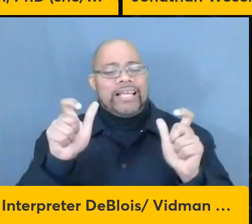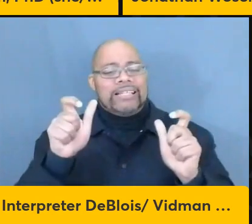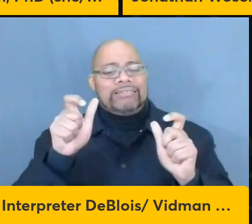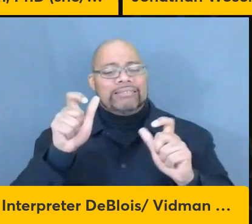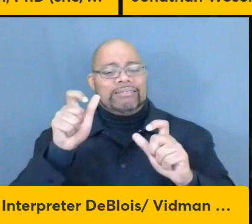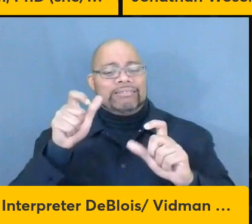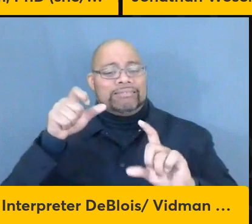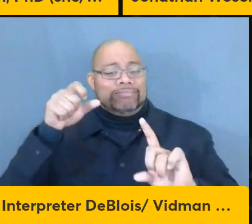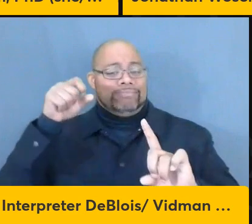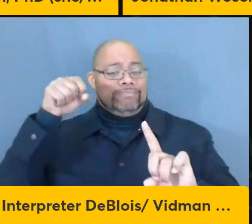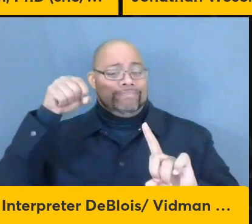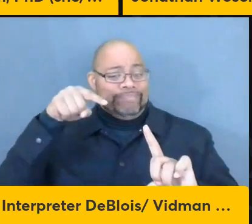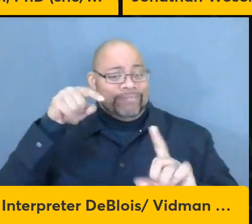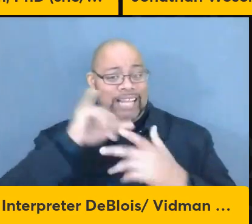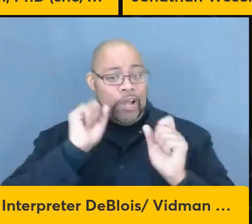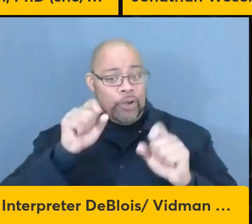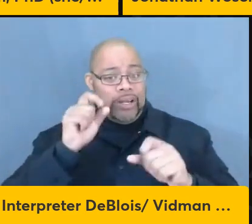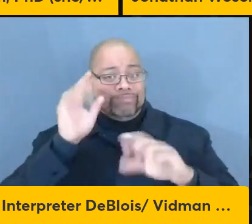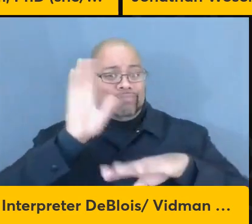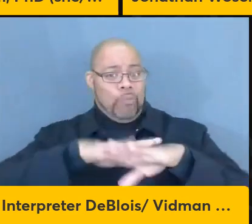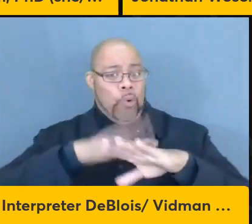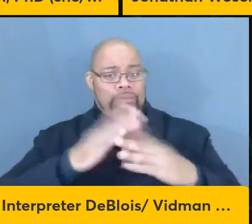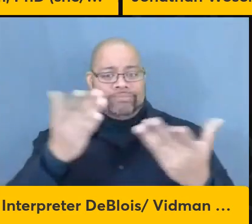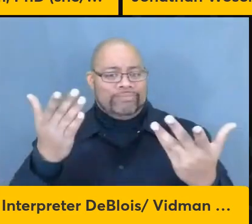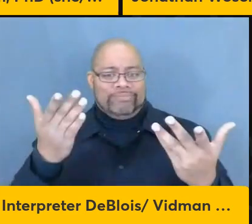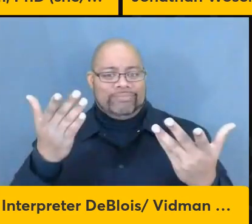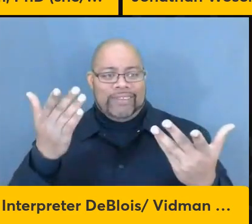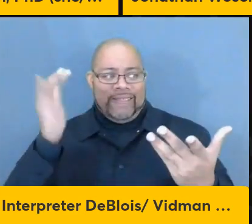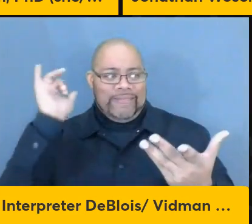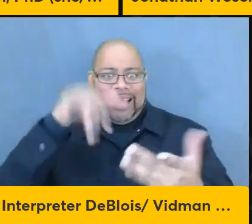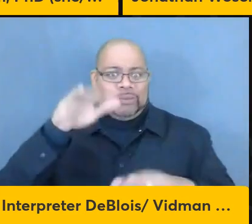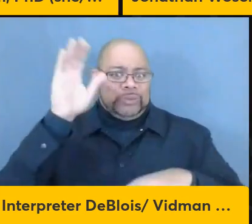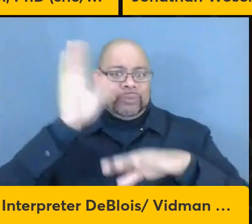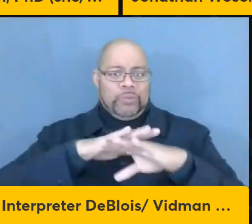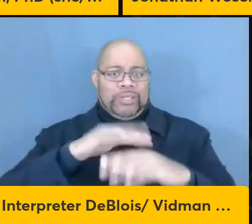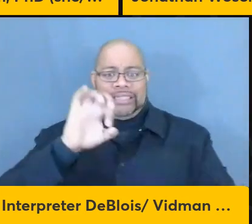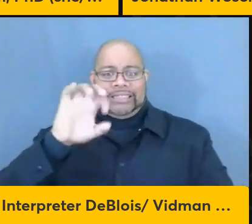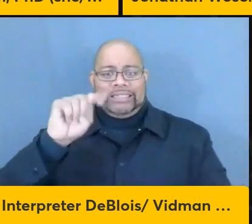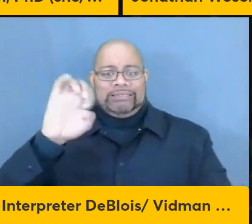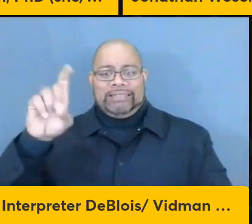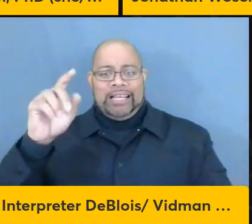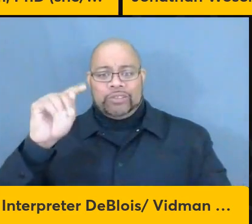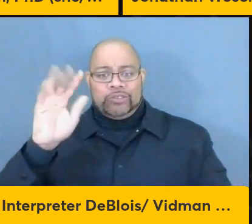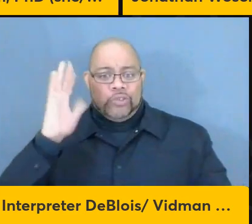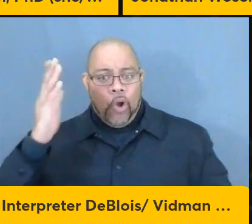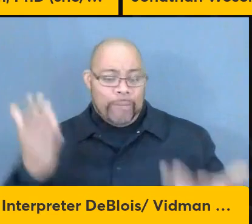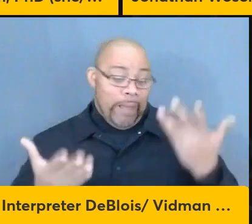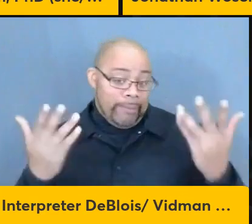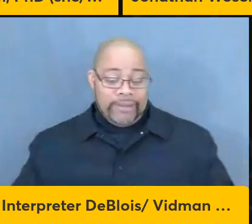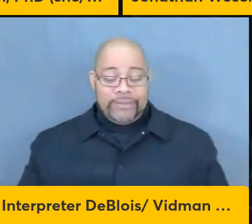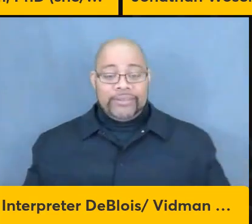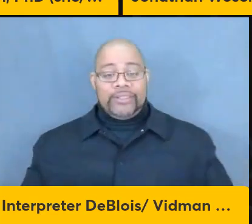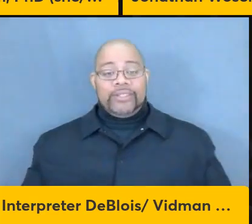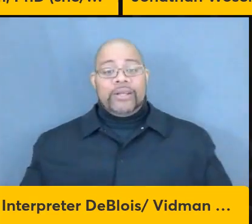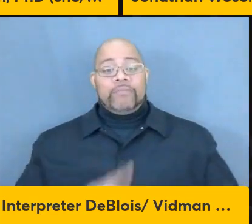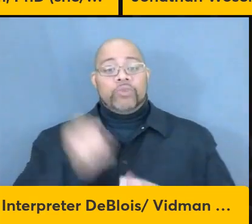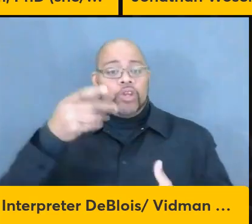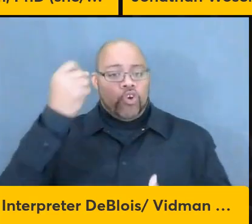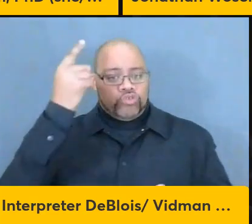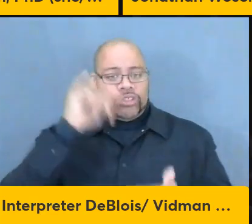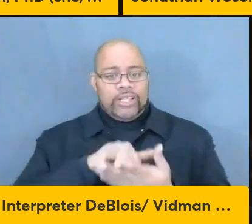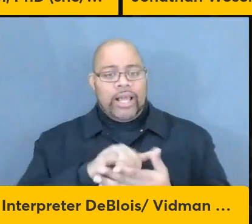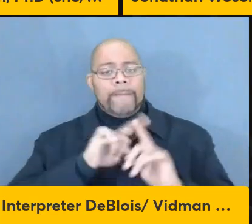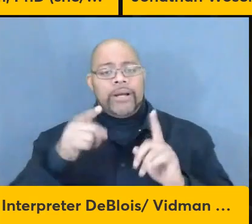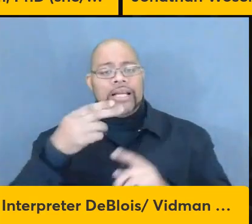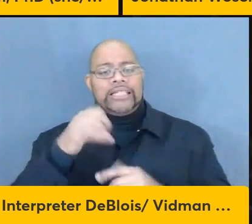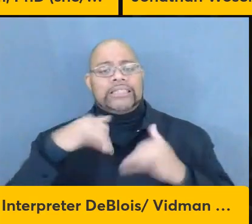could have given, I mean, it couldn't have gone any bigger. Well, a TED talk maybe, and so he understood that, but